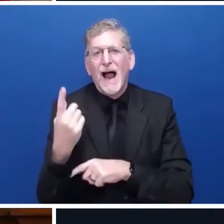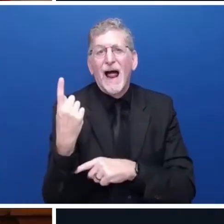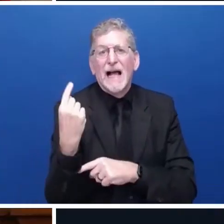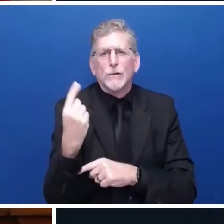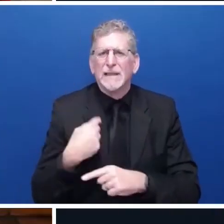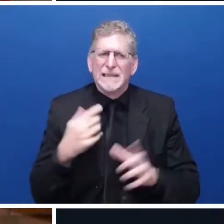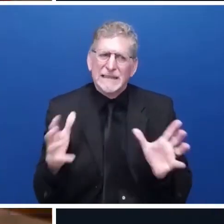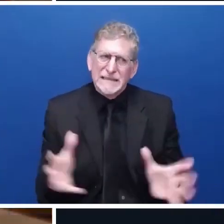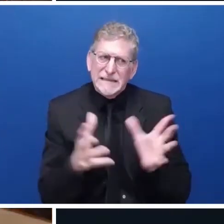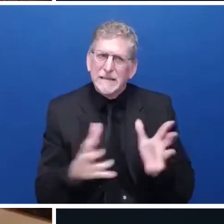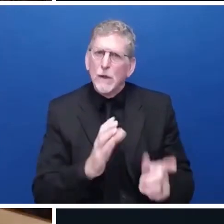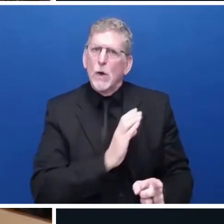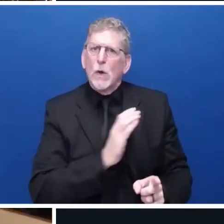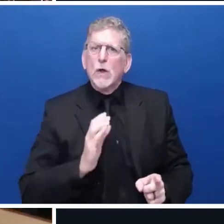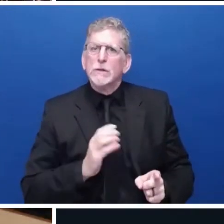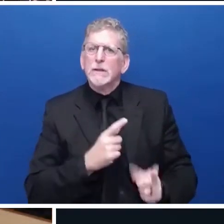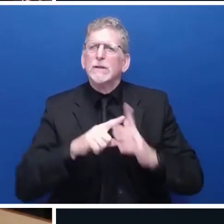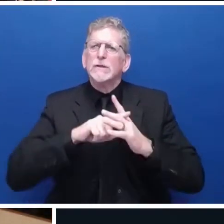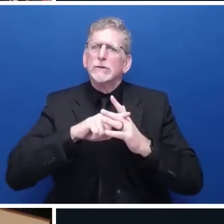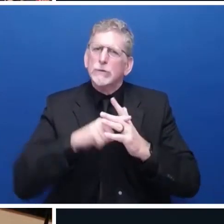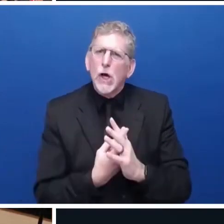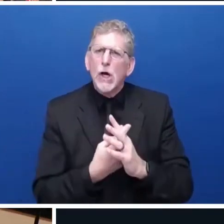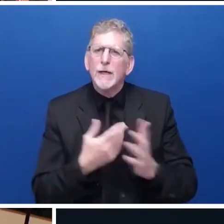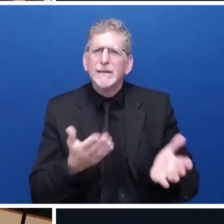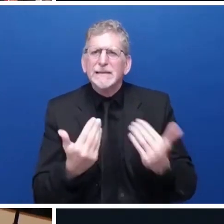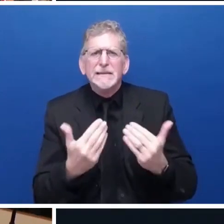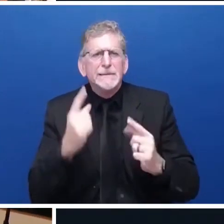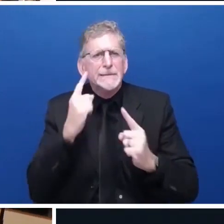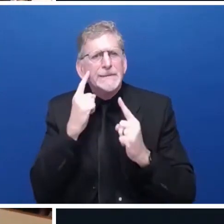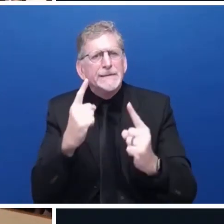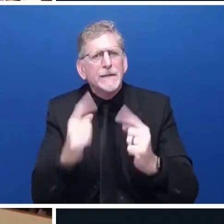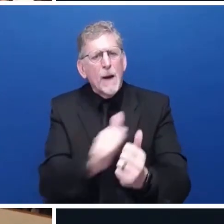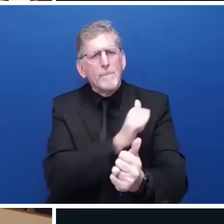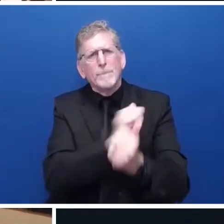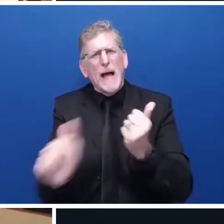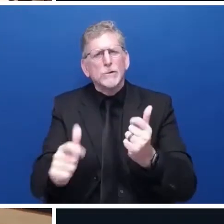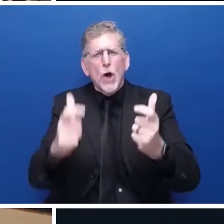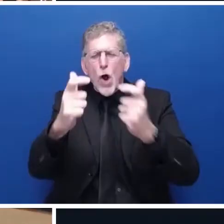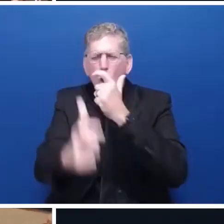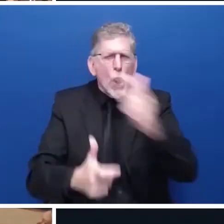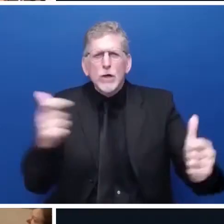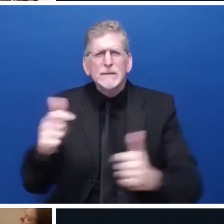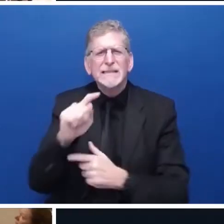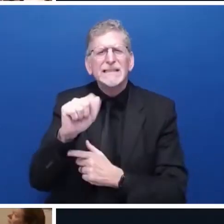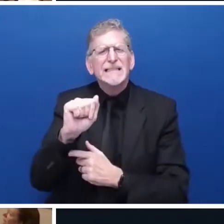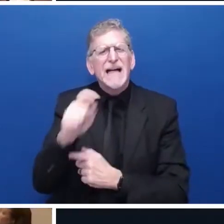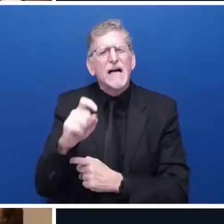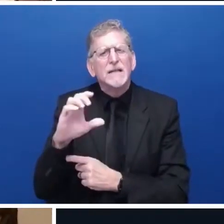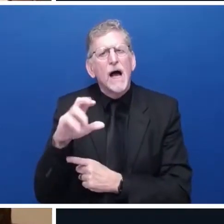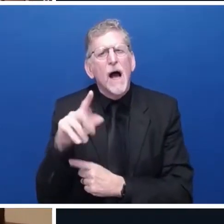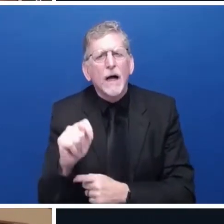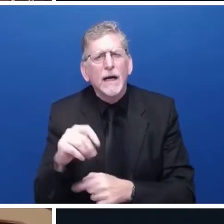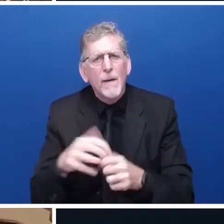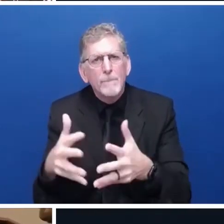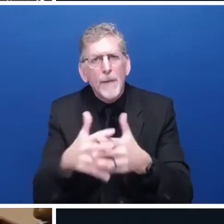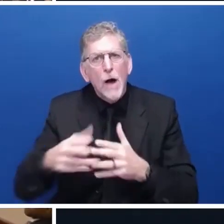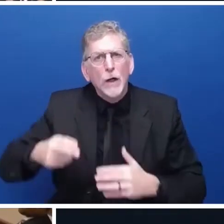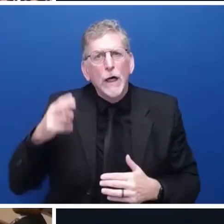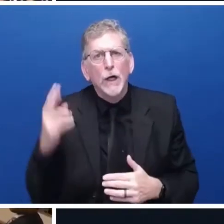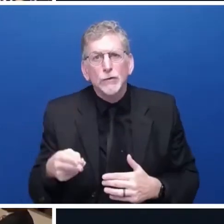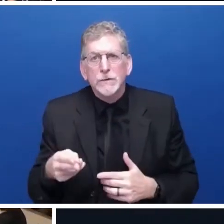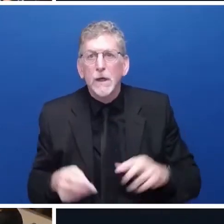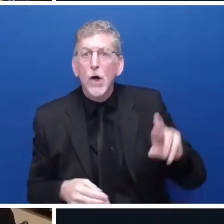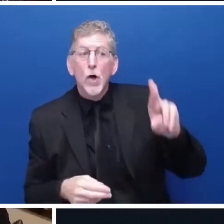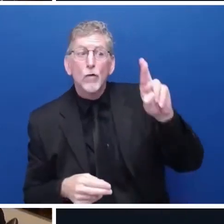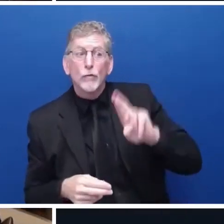passing the largest tax cuts in American history, and our Republican majorities delivered so beautifully. Thank